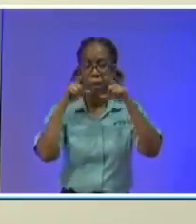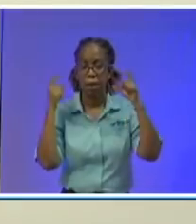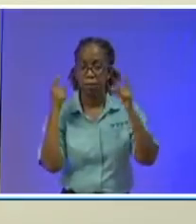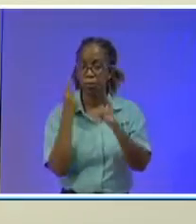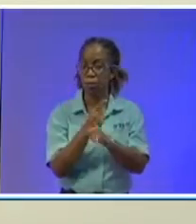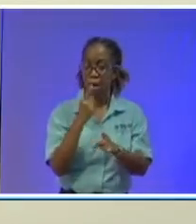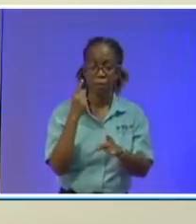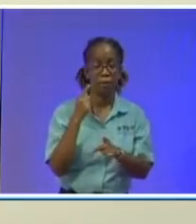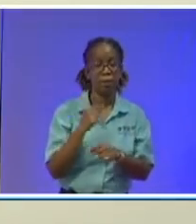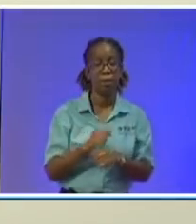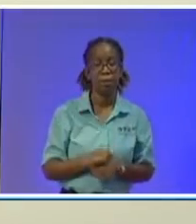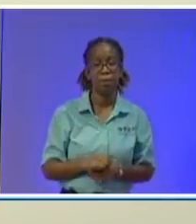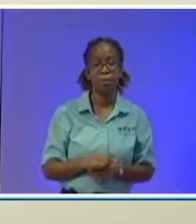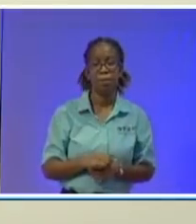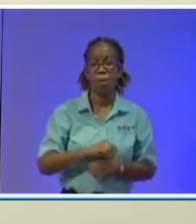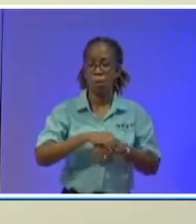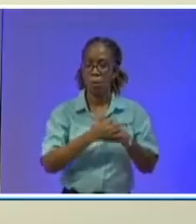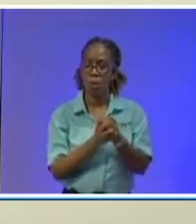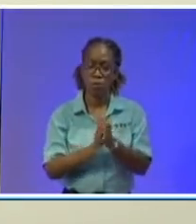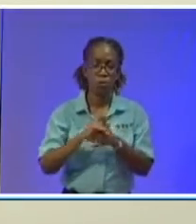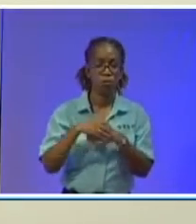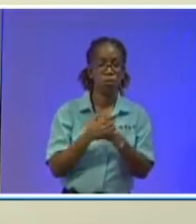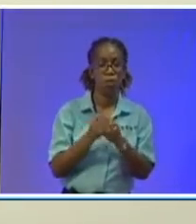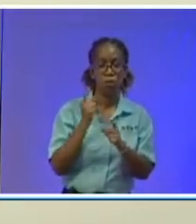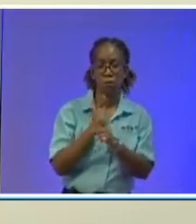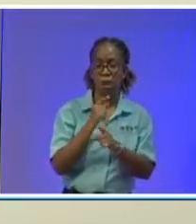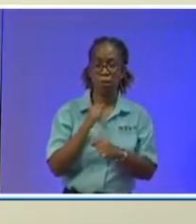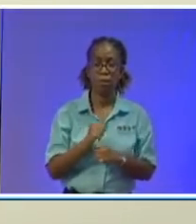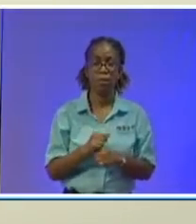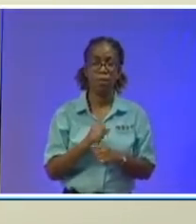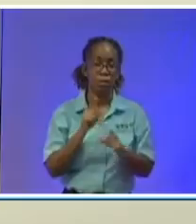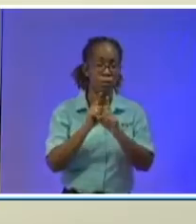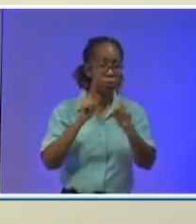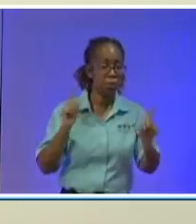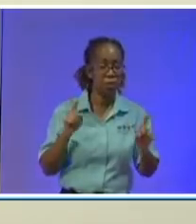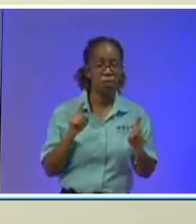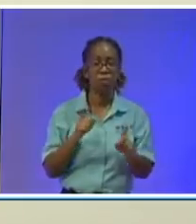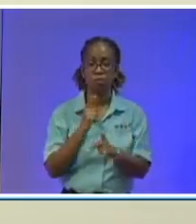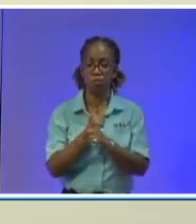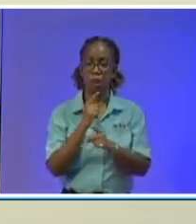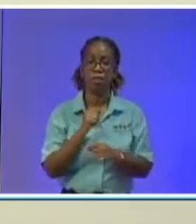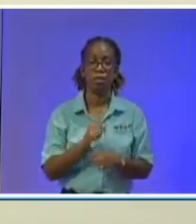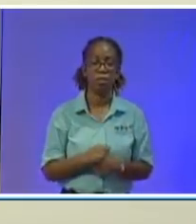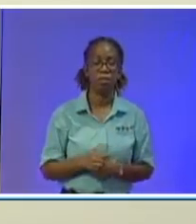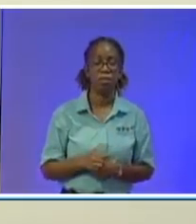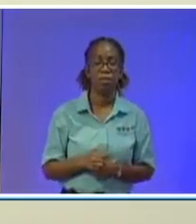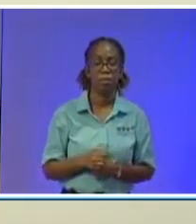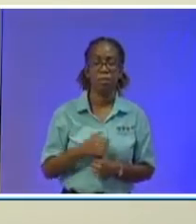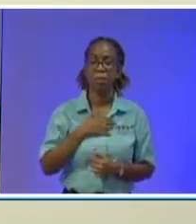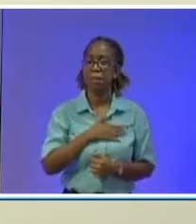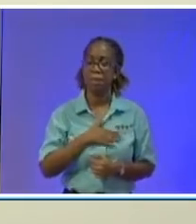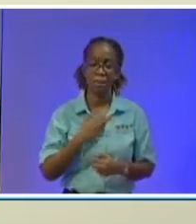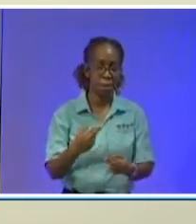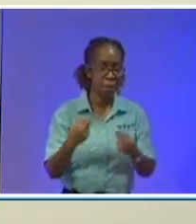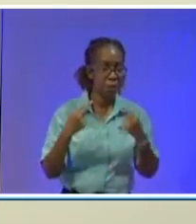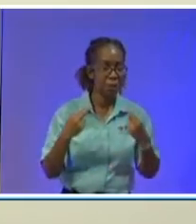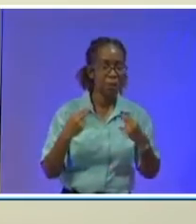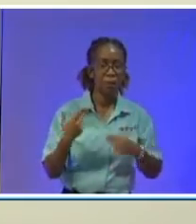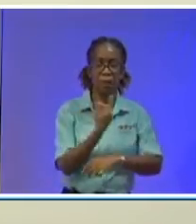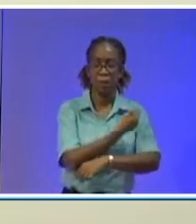properly, social distancing properly, and of course, please get vaccinated. Goodbye for